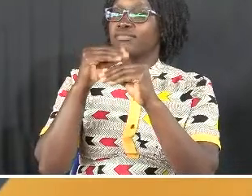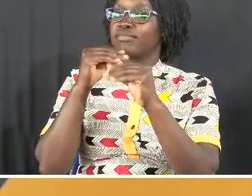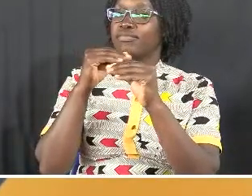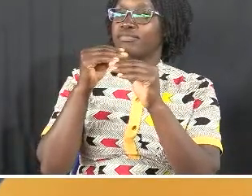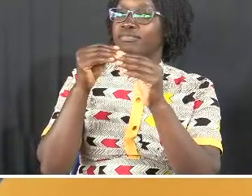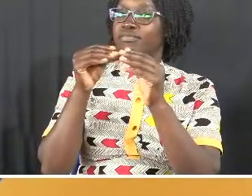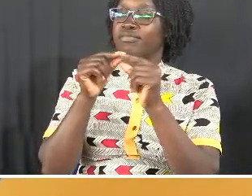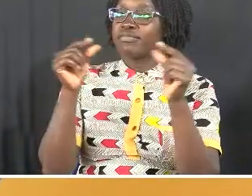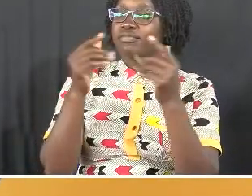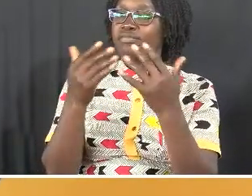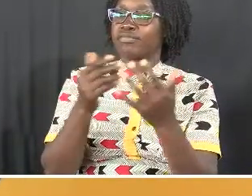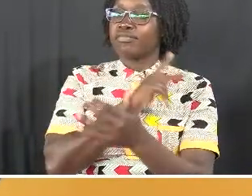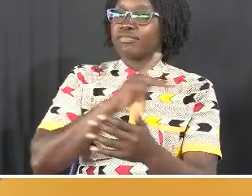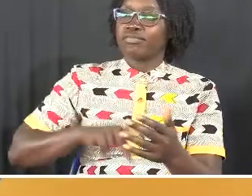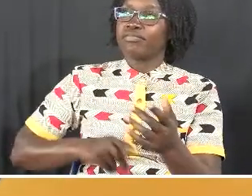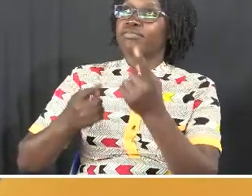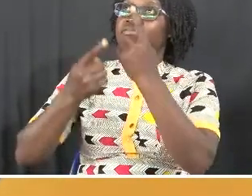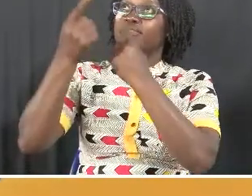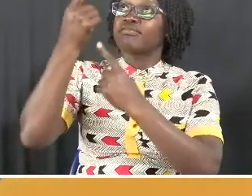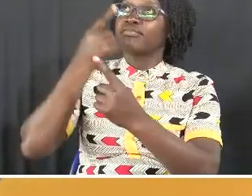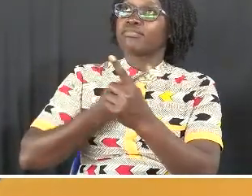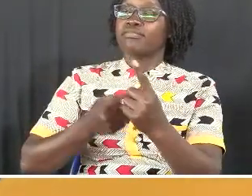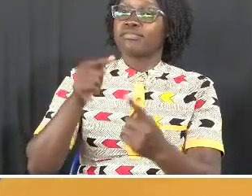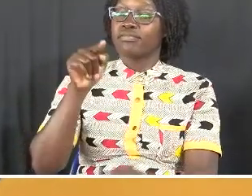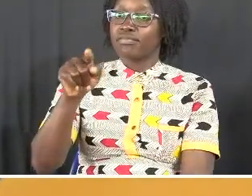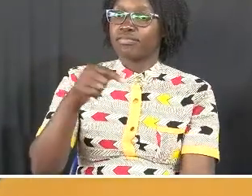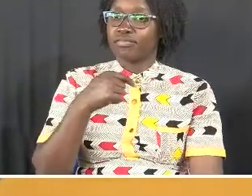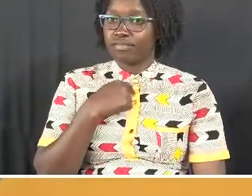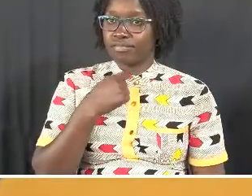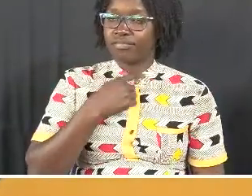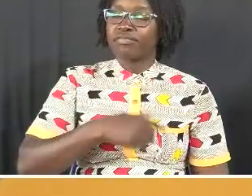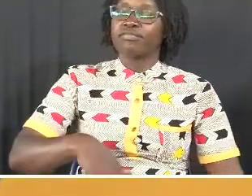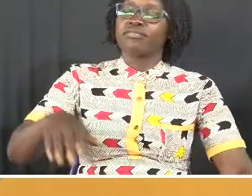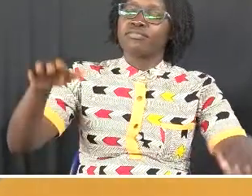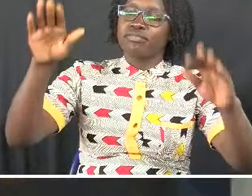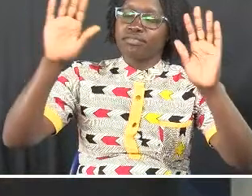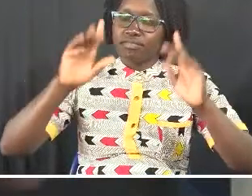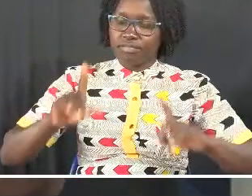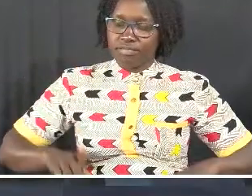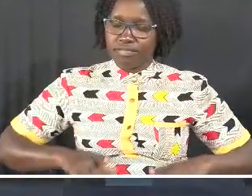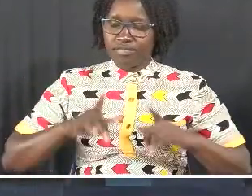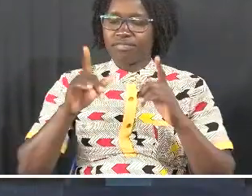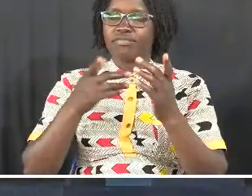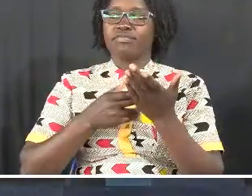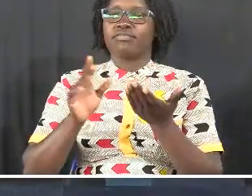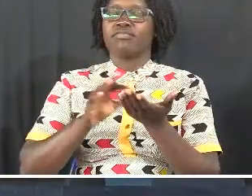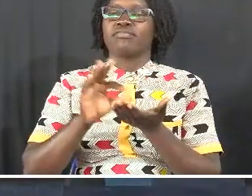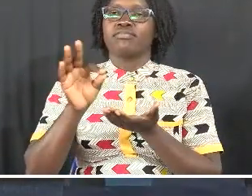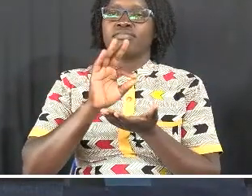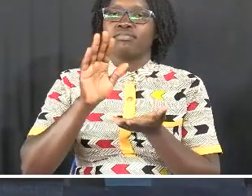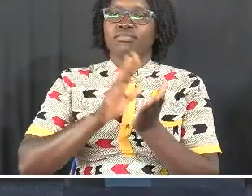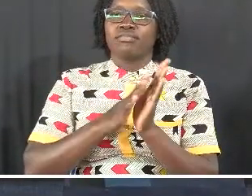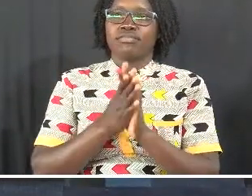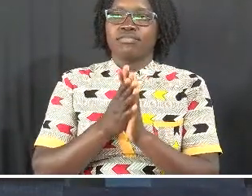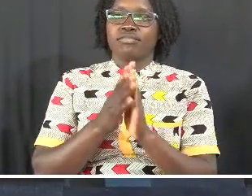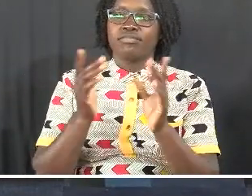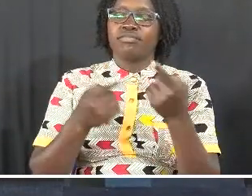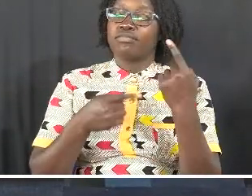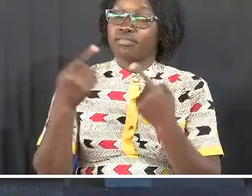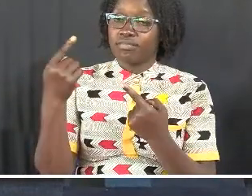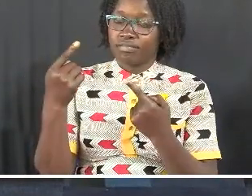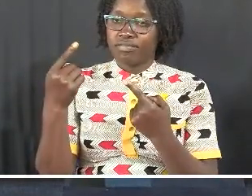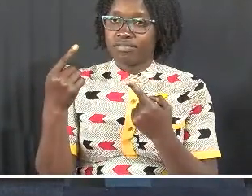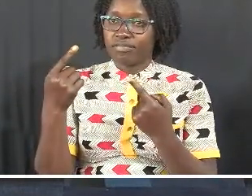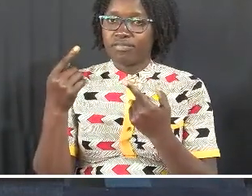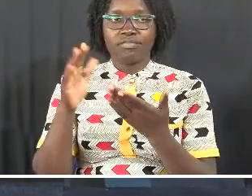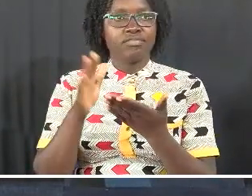great king comes here, and you and me who have surrendered our lives to the Holy Spirit becomes victors, we